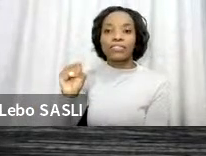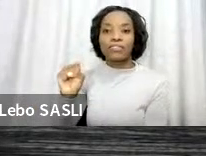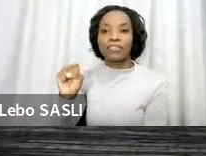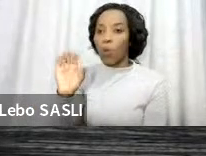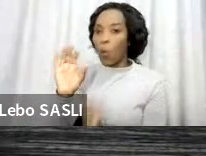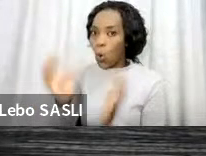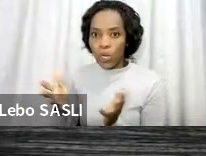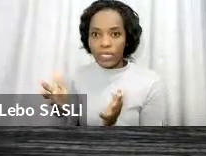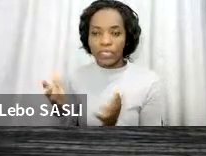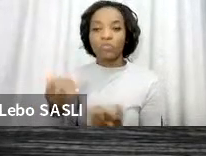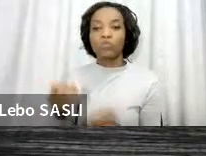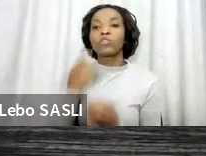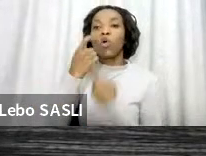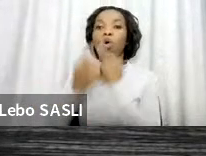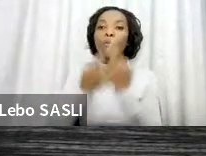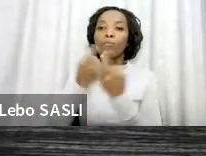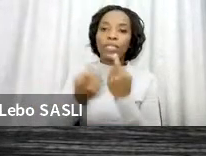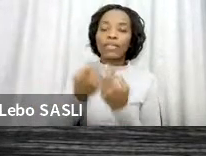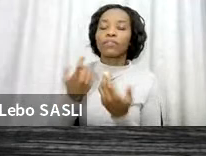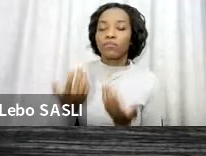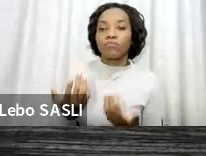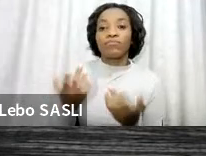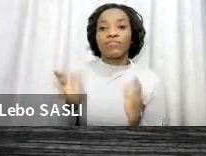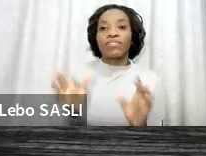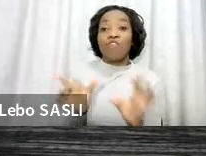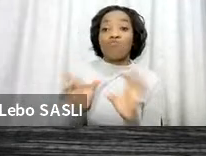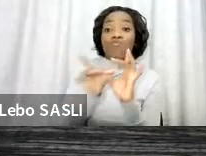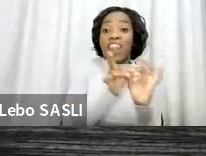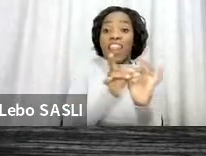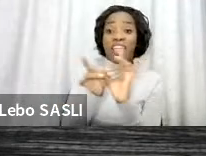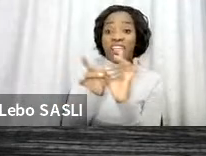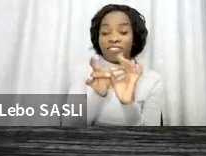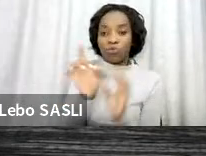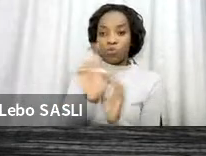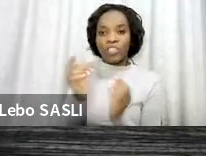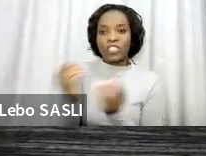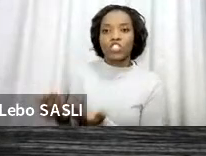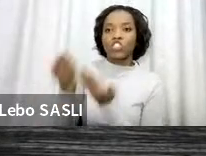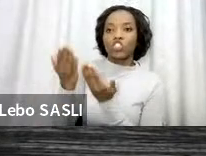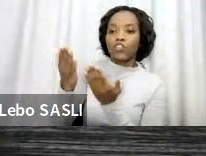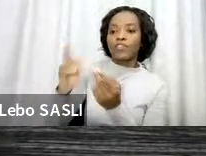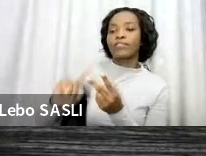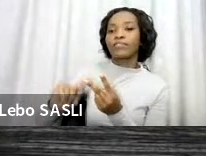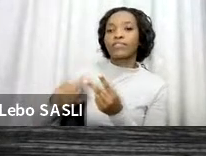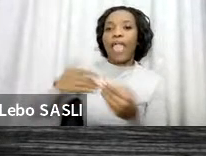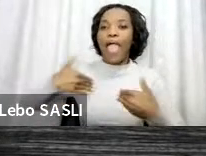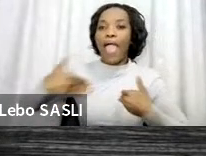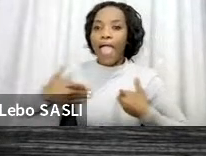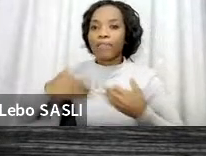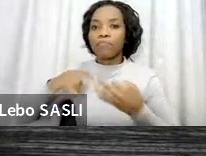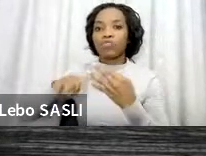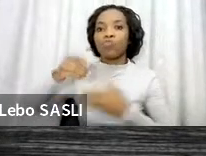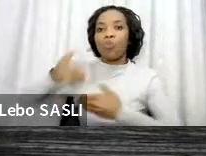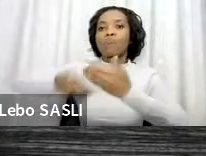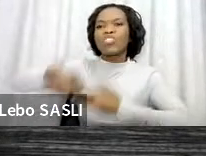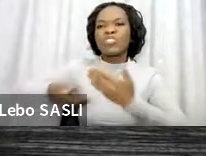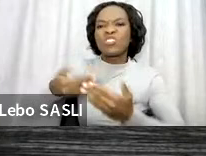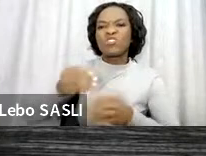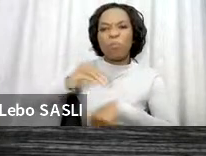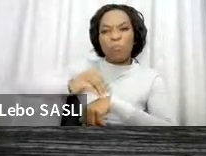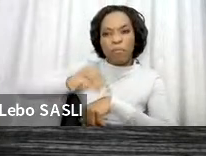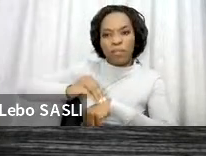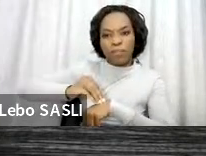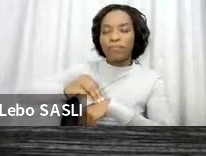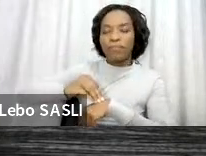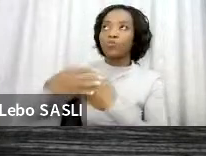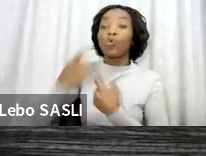also deal with complaints that should relate to a service, administrative and procedural issue.